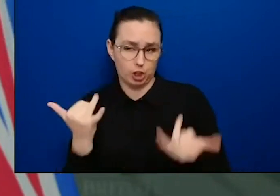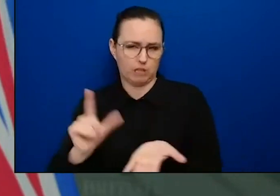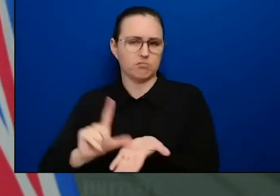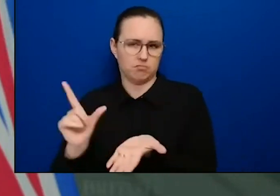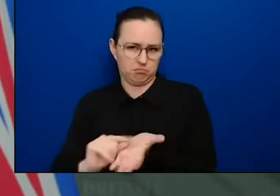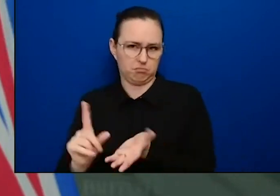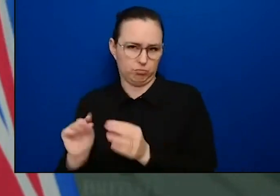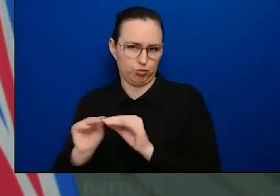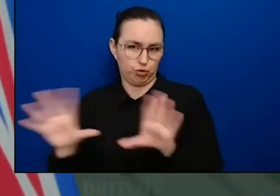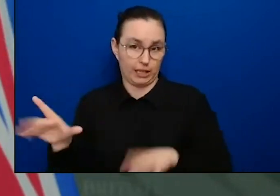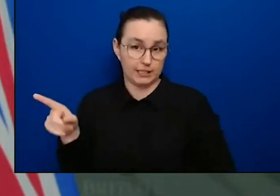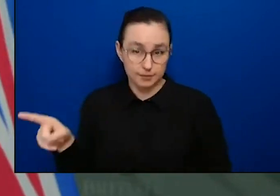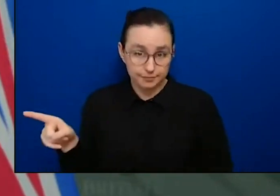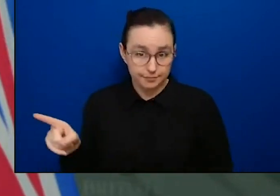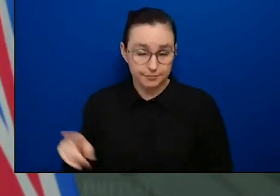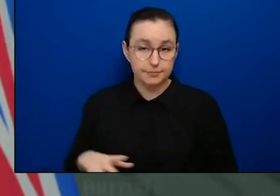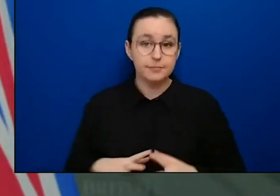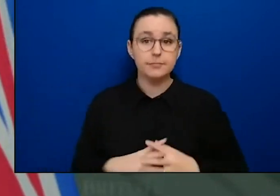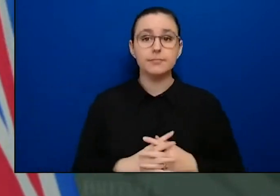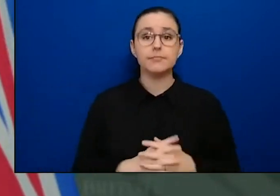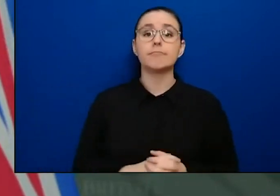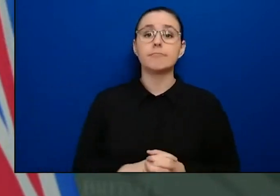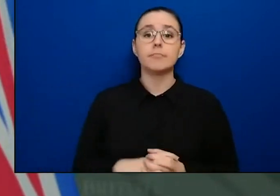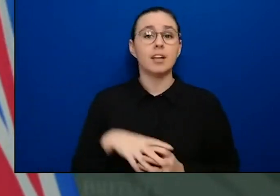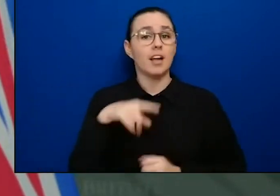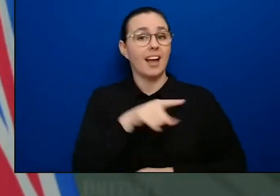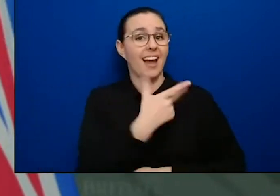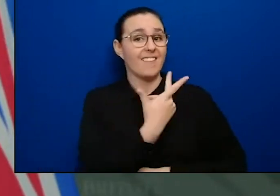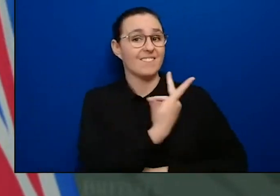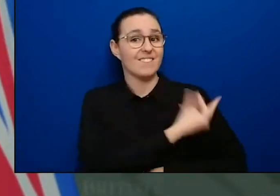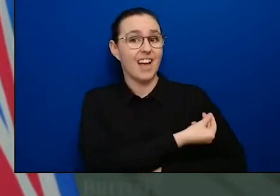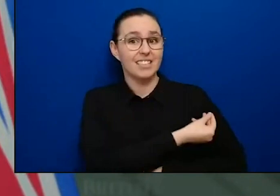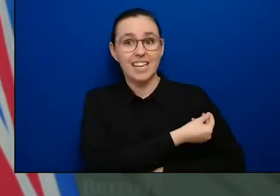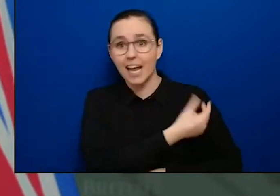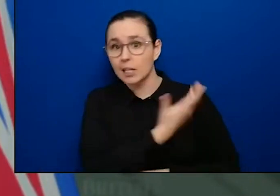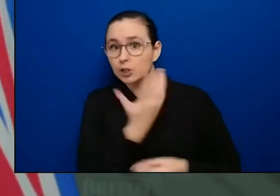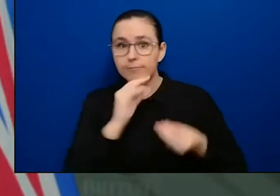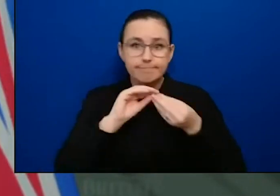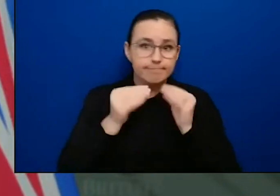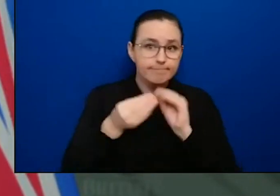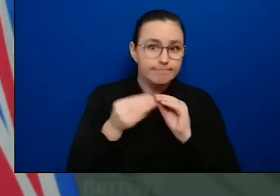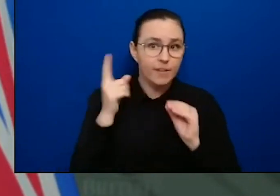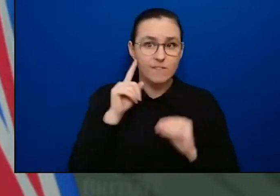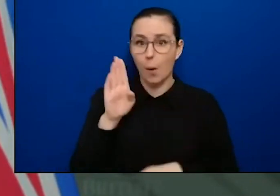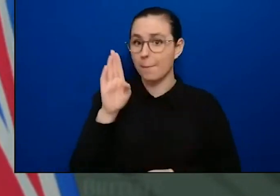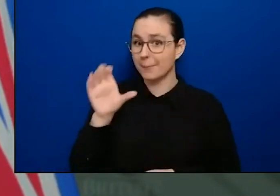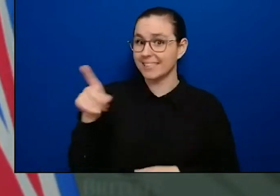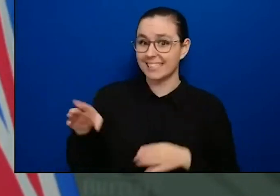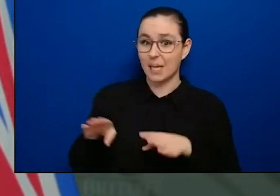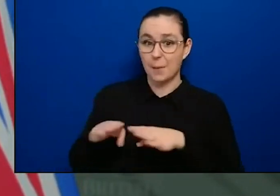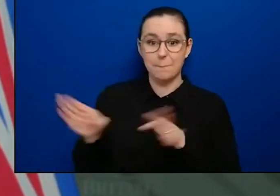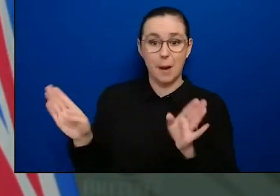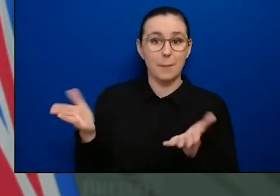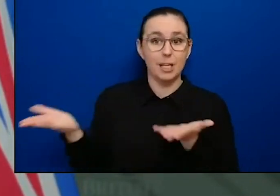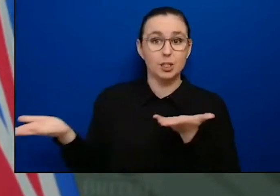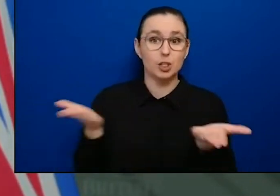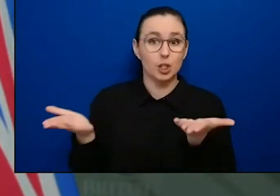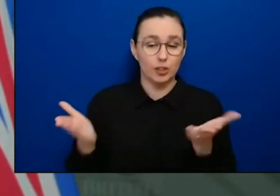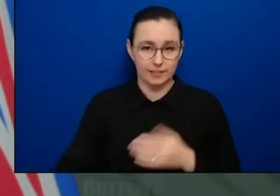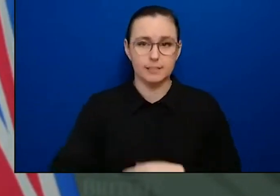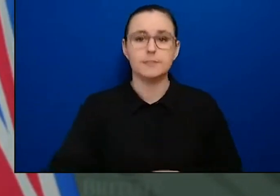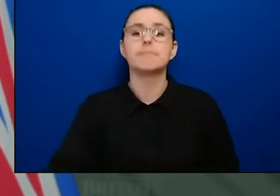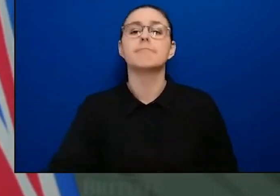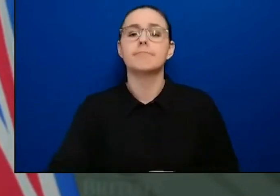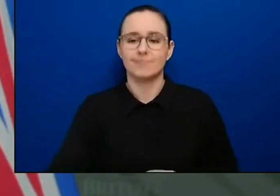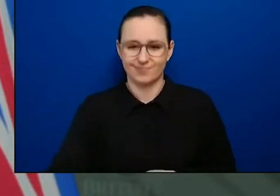to you today on the vaccination rates within the BC Public Service. As you know, vaccination is a term of employment within